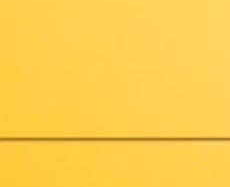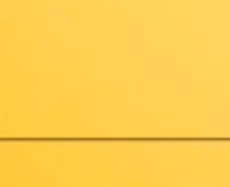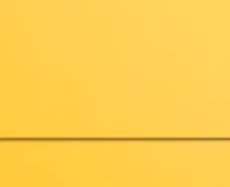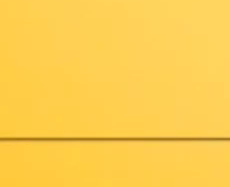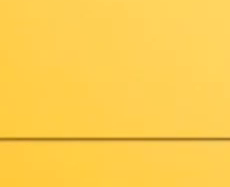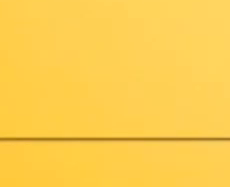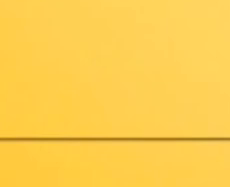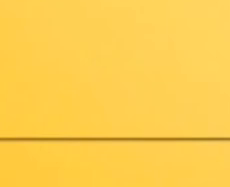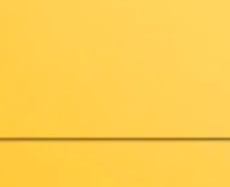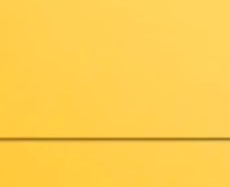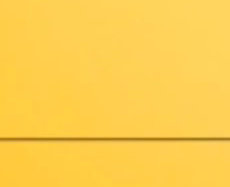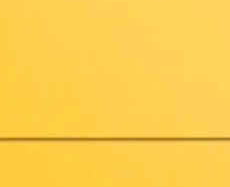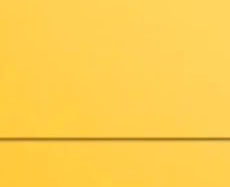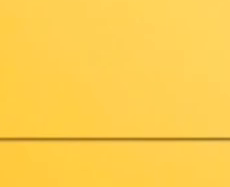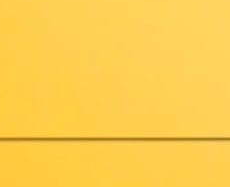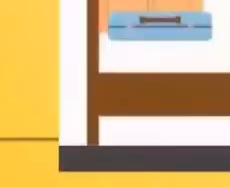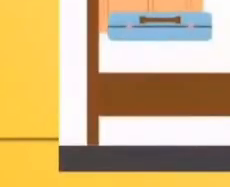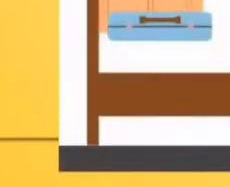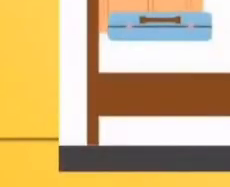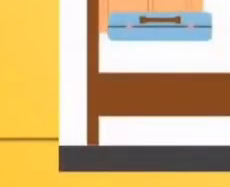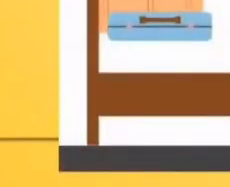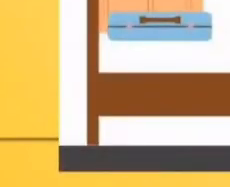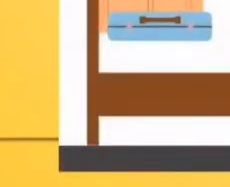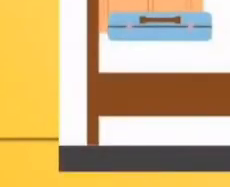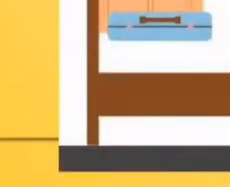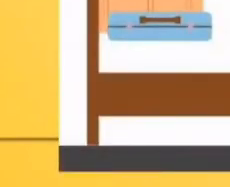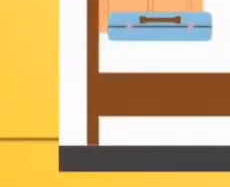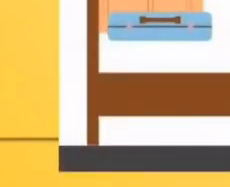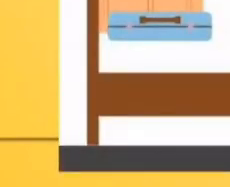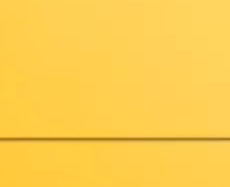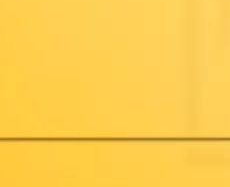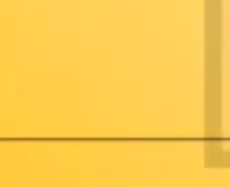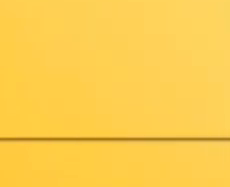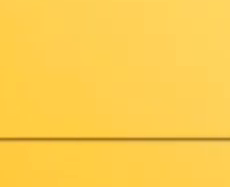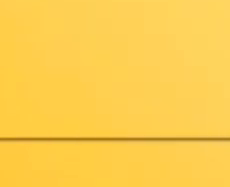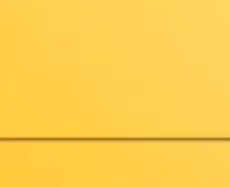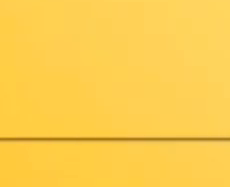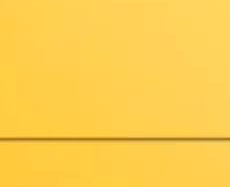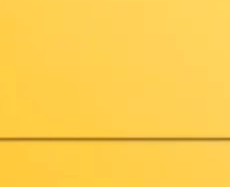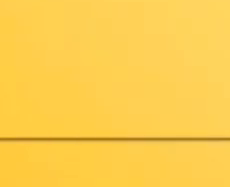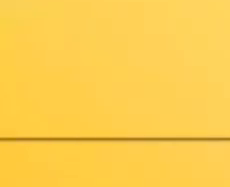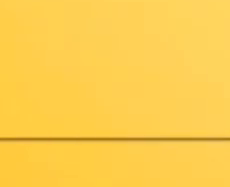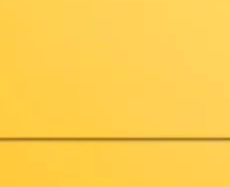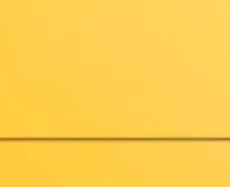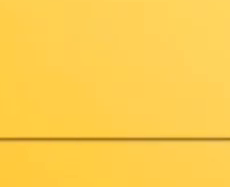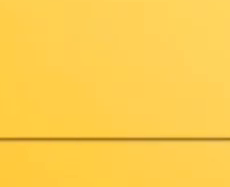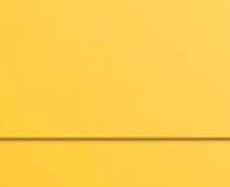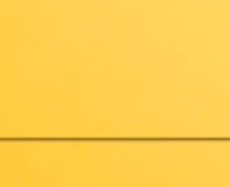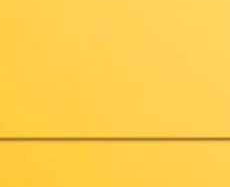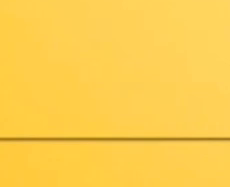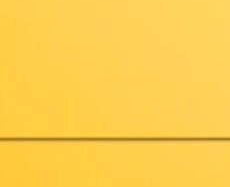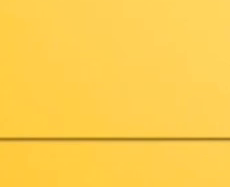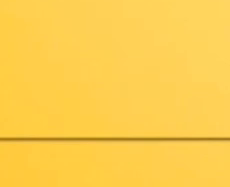Condominium. Cottage, dormitory, duplex,